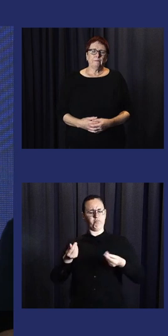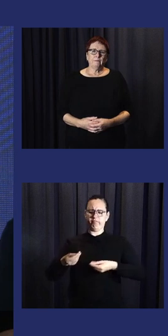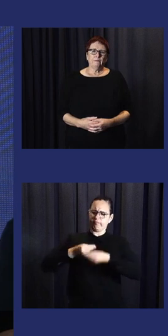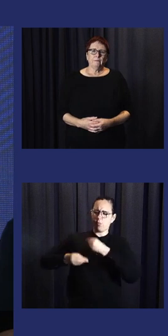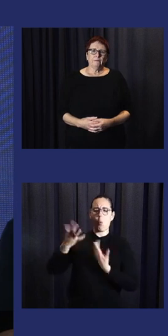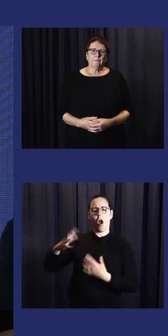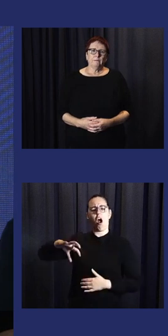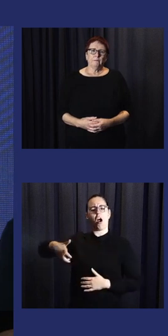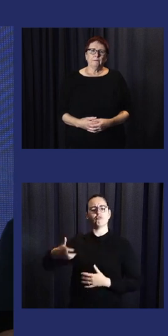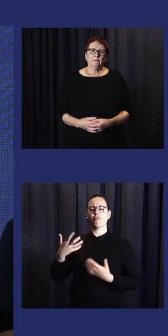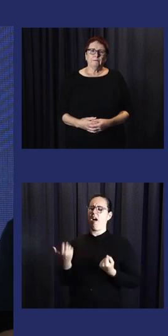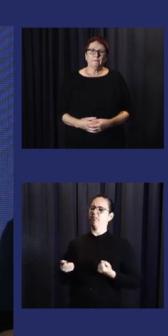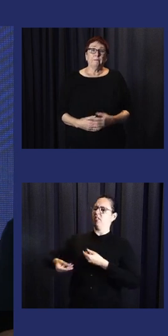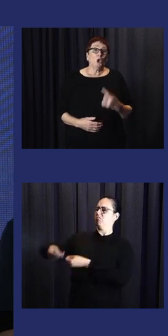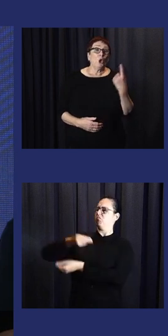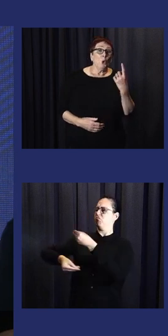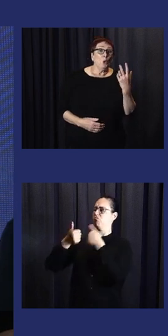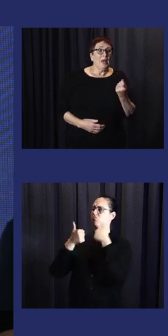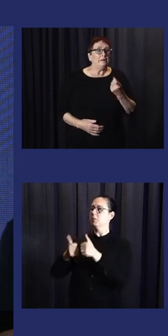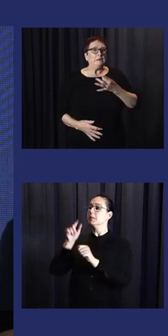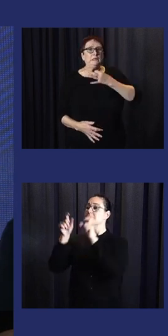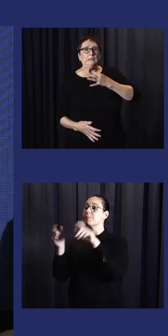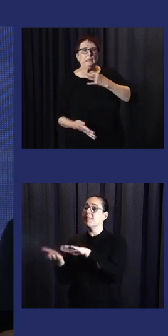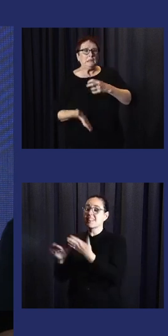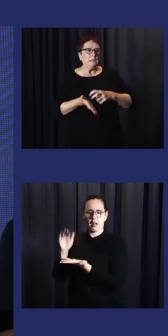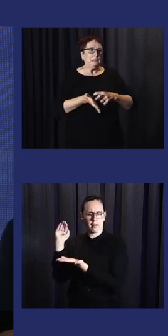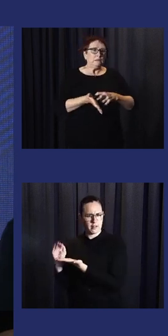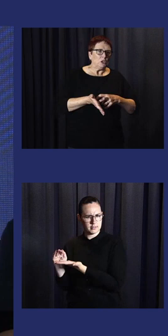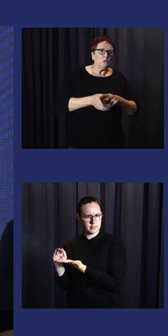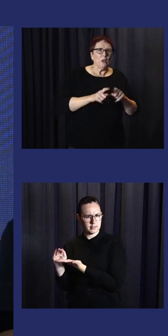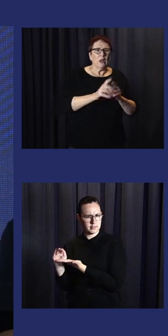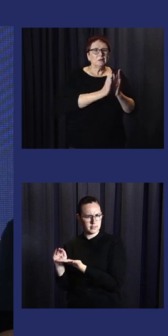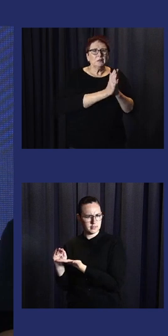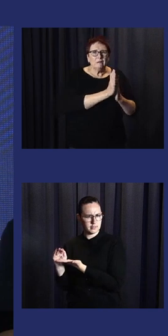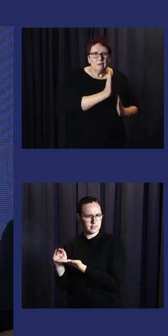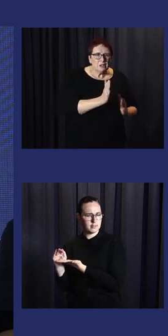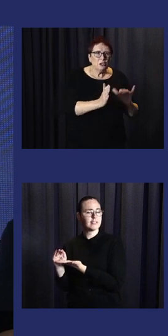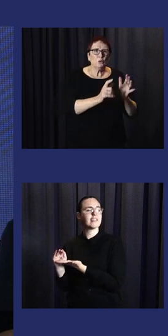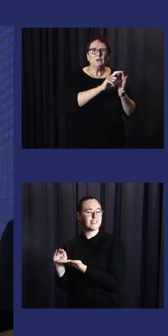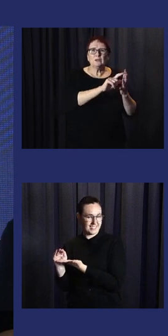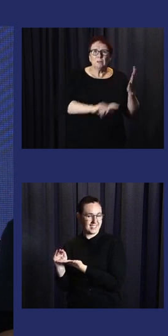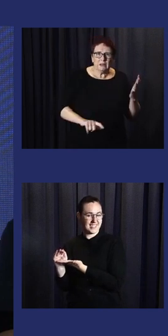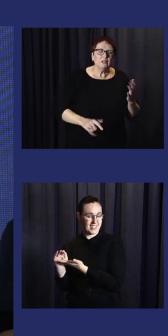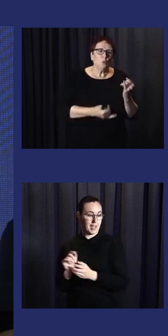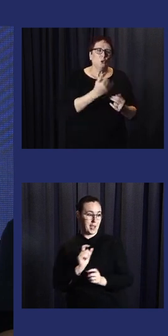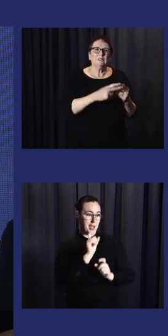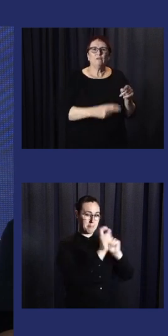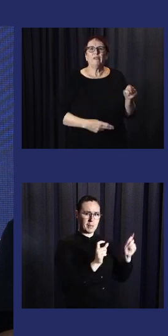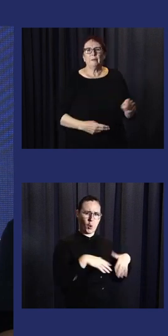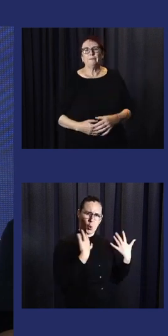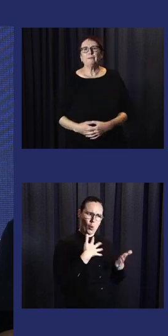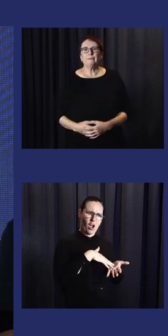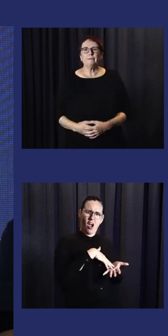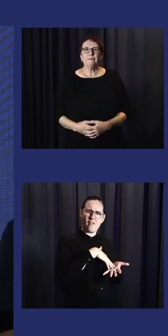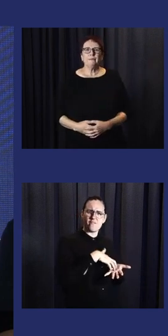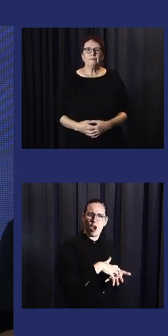particular conditions of vulnerability also suffer disproportionately, and this includes